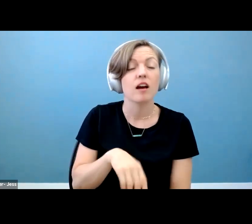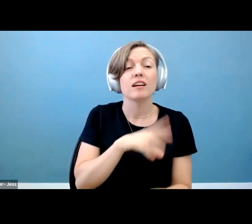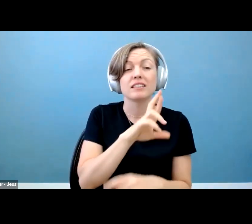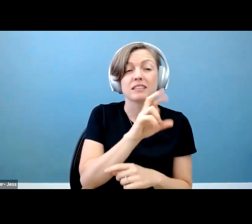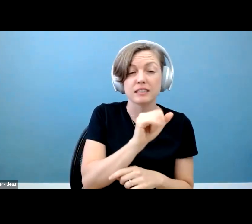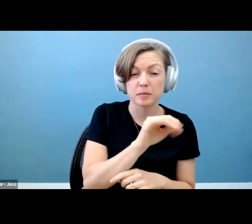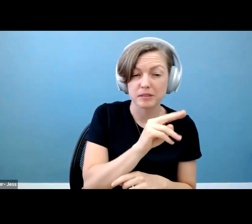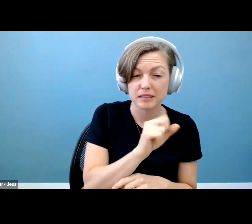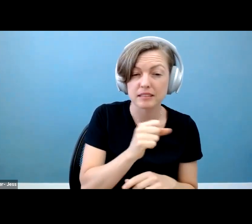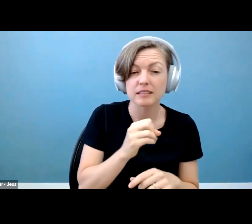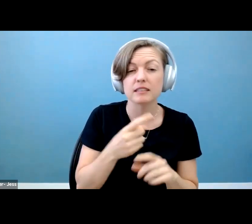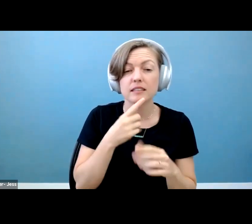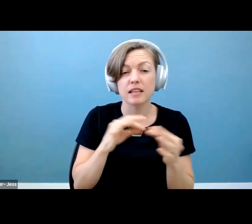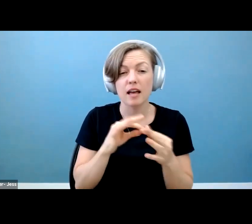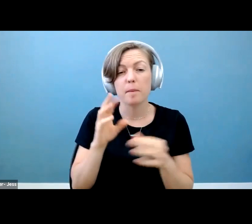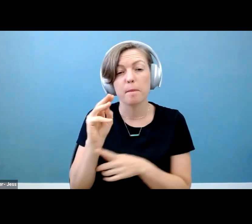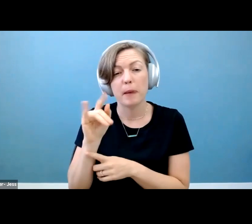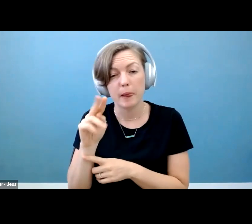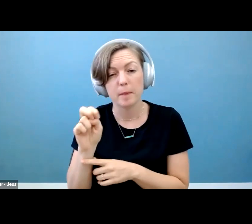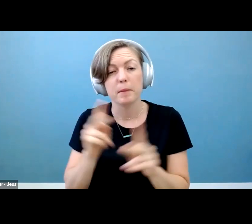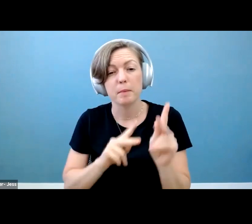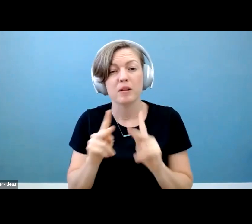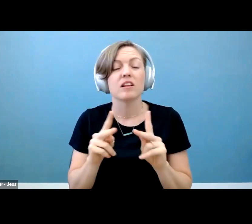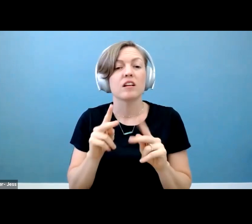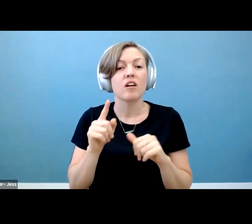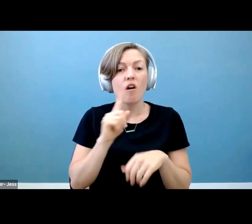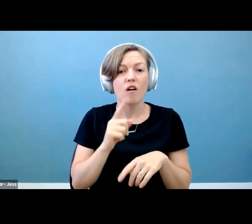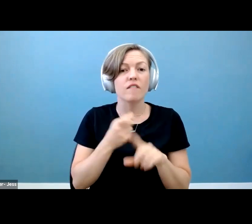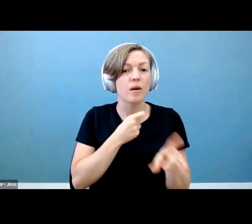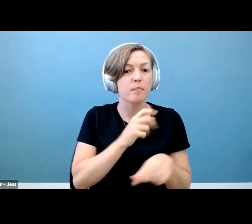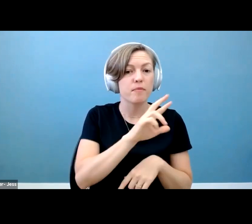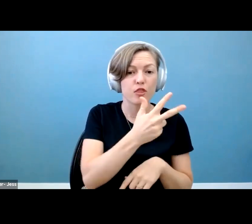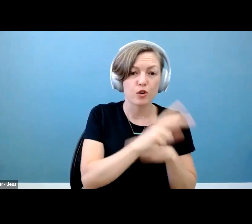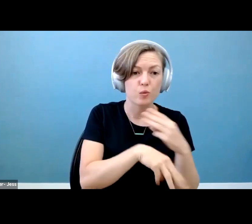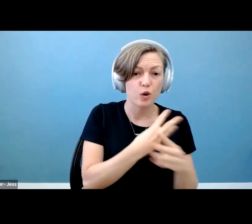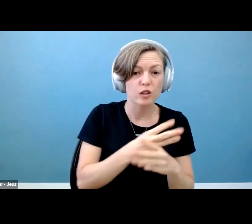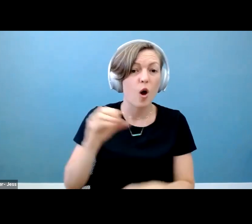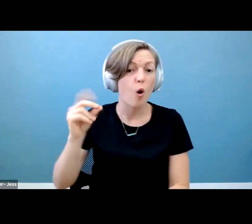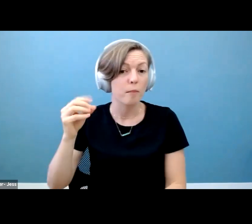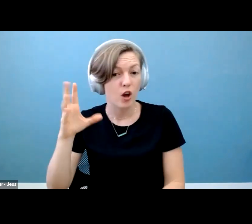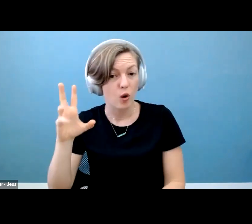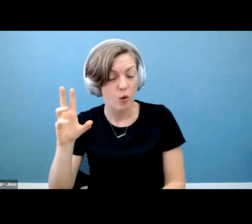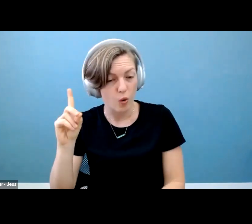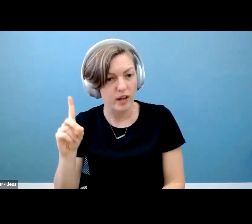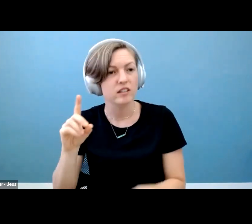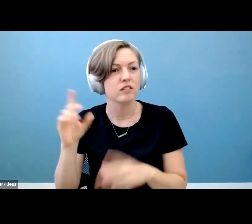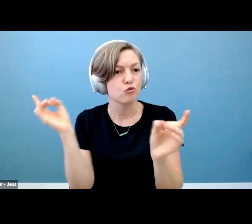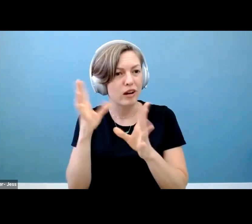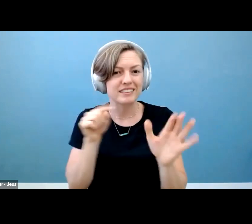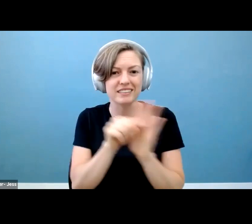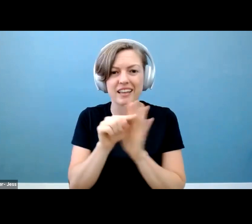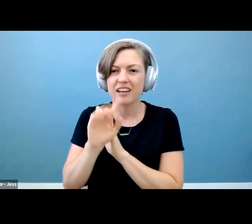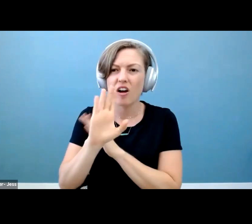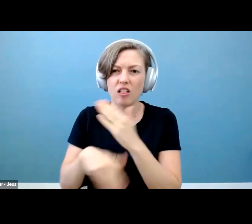Mainers are being replaced by the quote unquote third world, while the opioid crisis is, quote, killing us all, killing